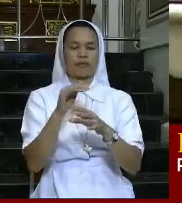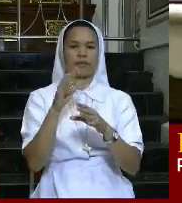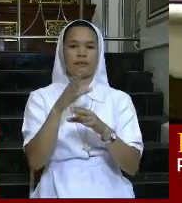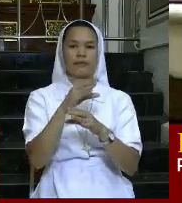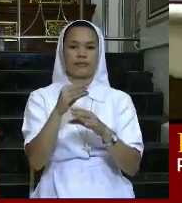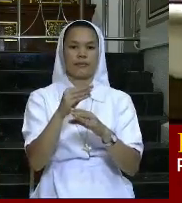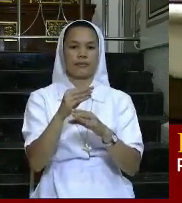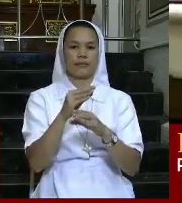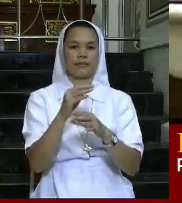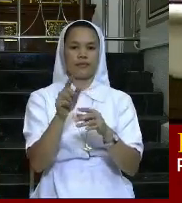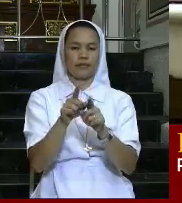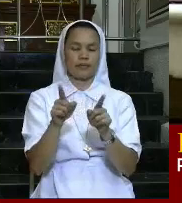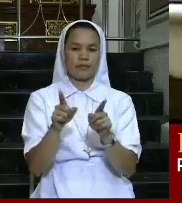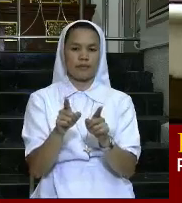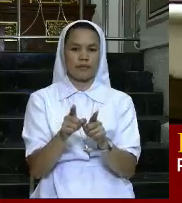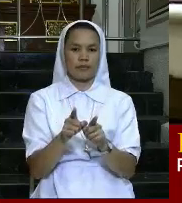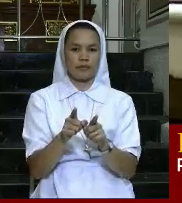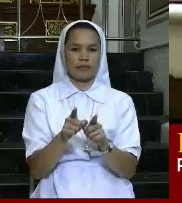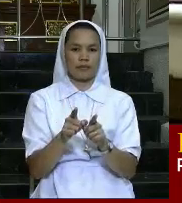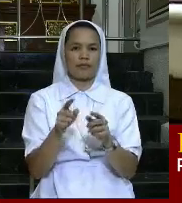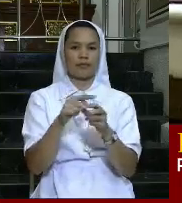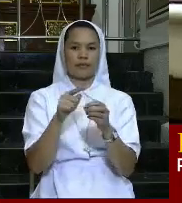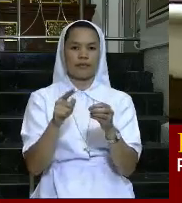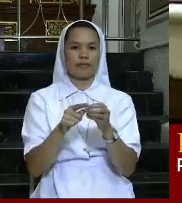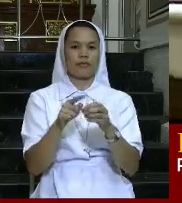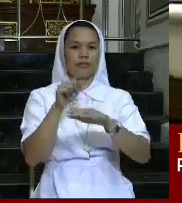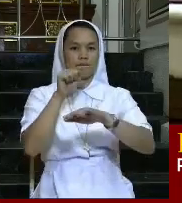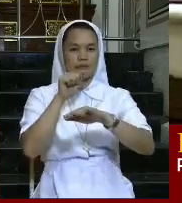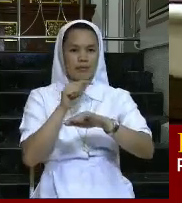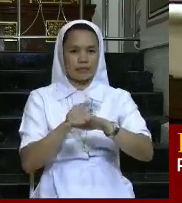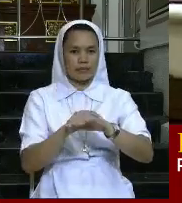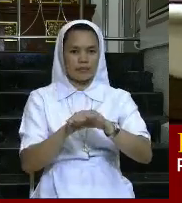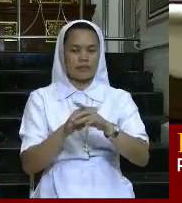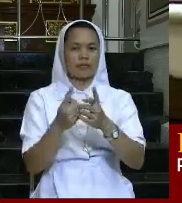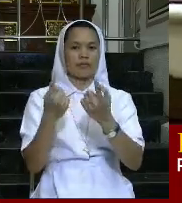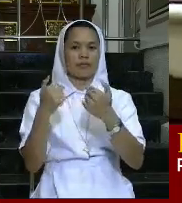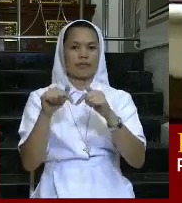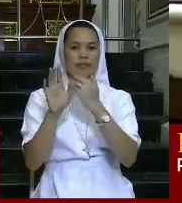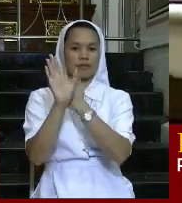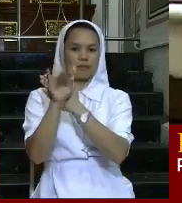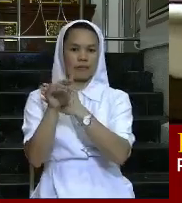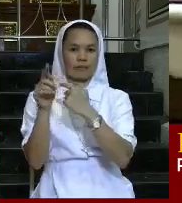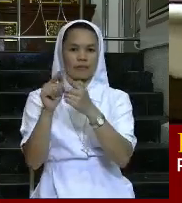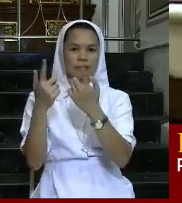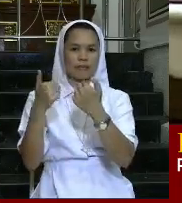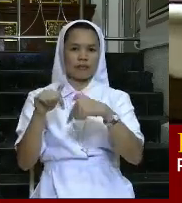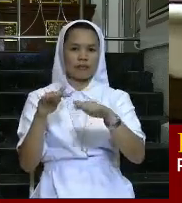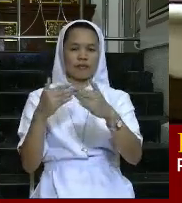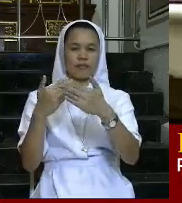our lives. This is the time to go back to God.